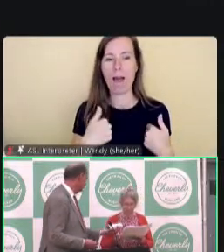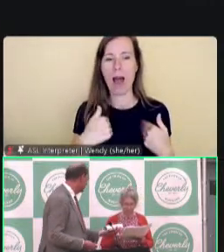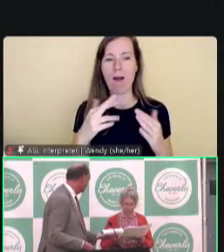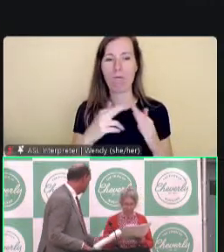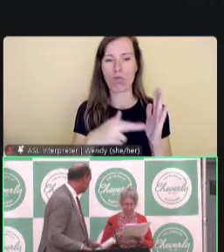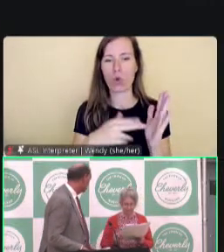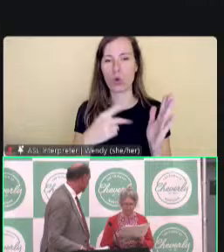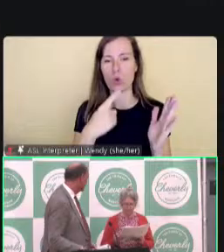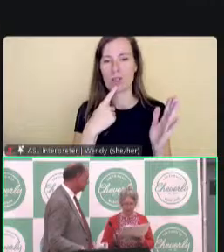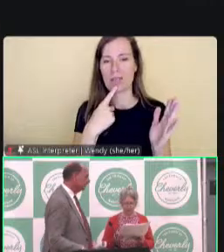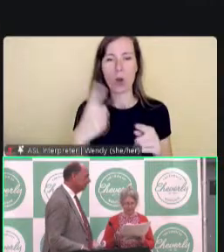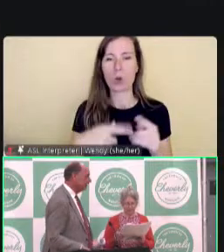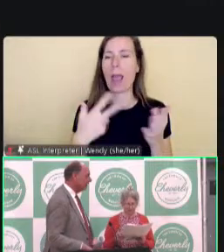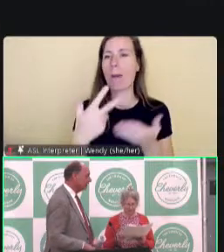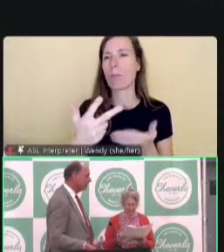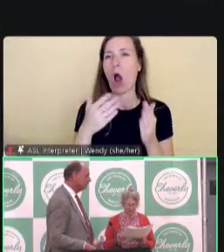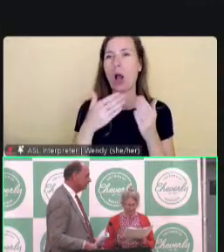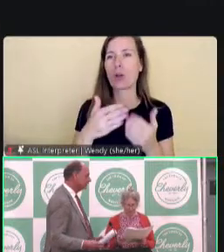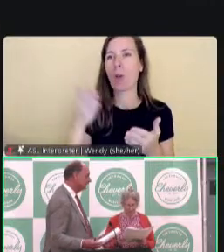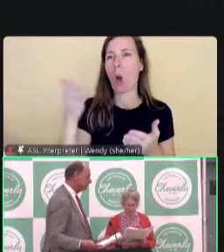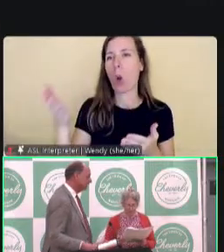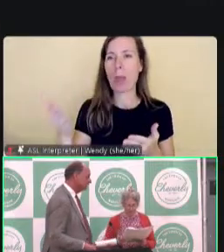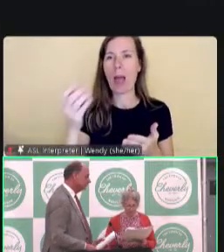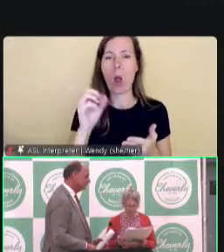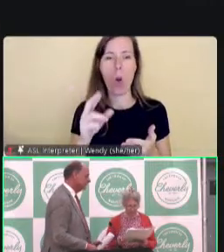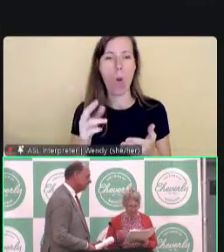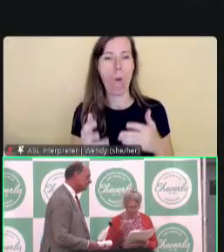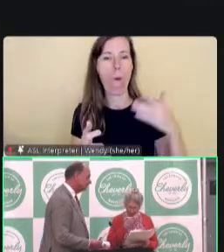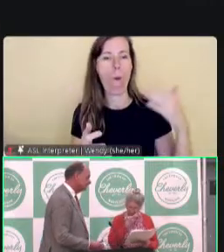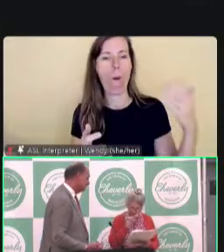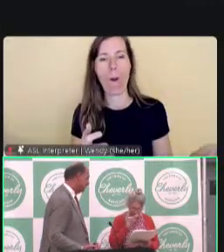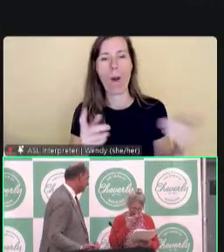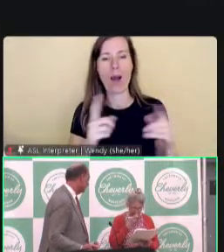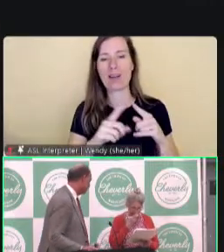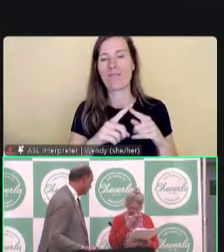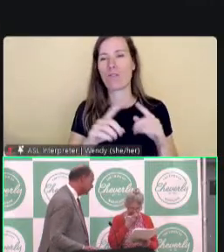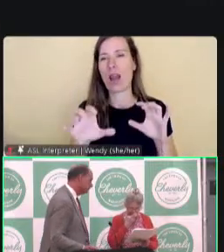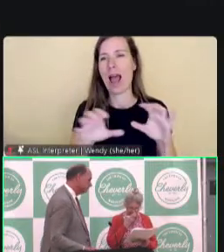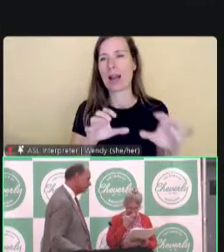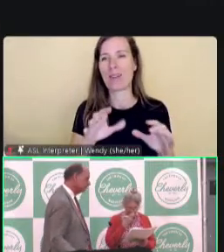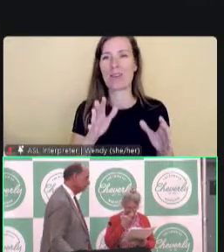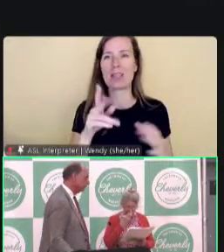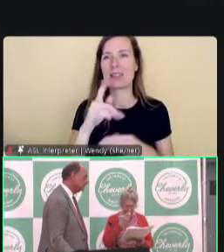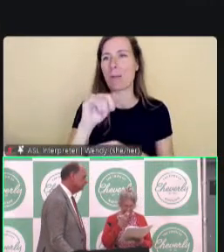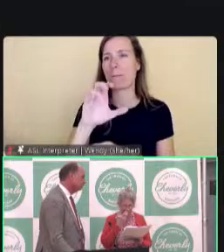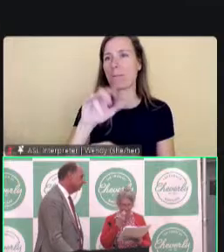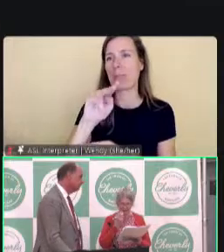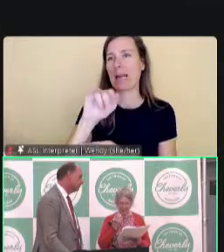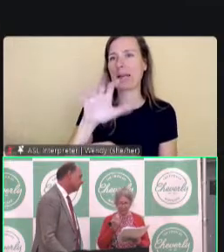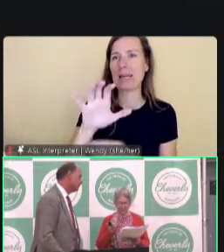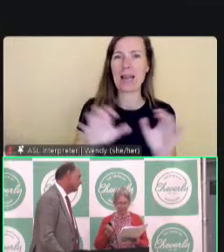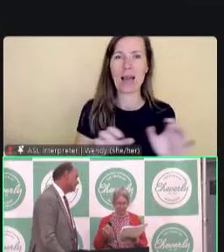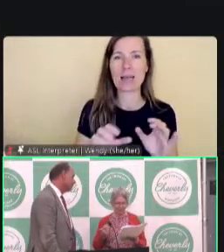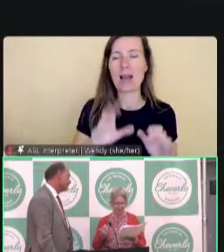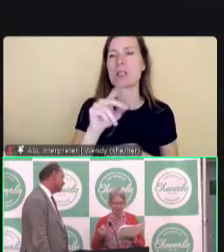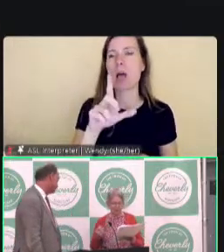do grills and other picnic activities unless it's designed as a park for the community.